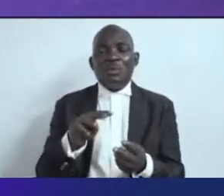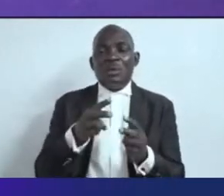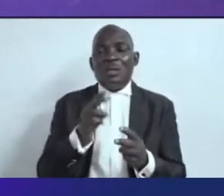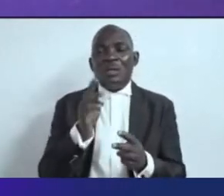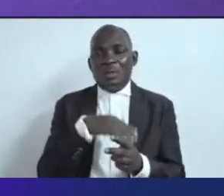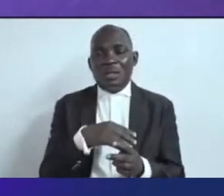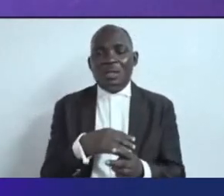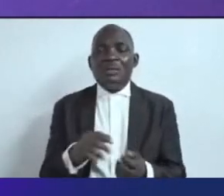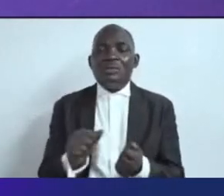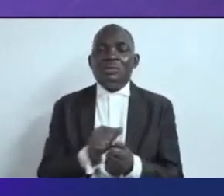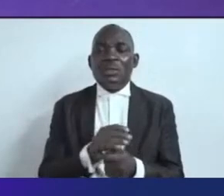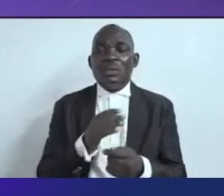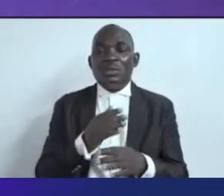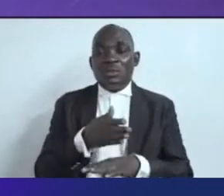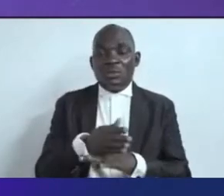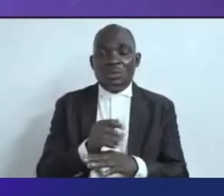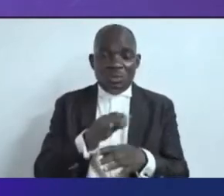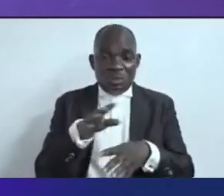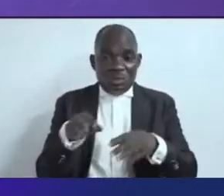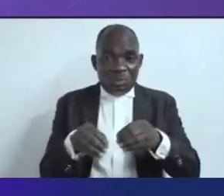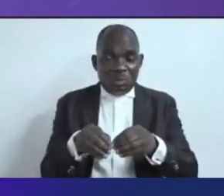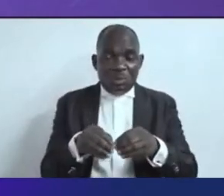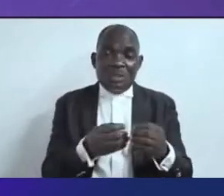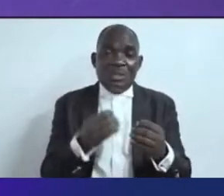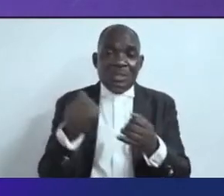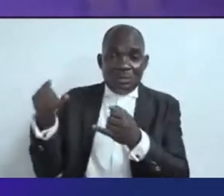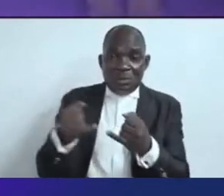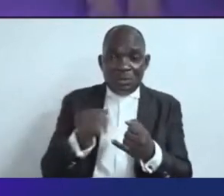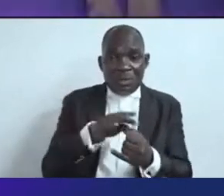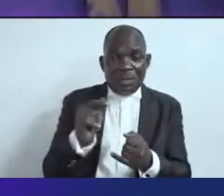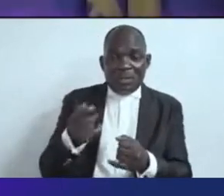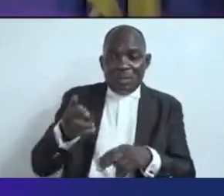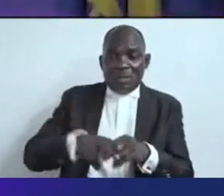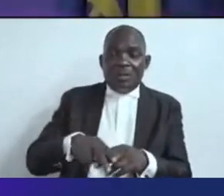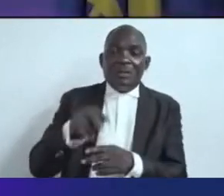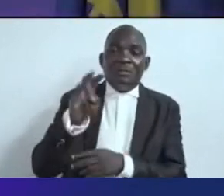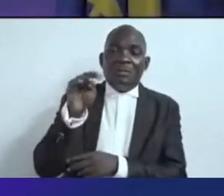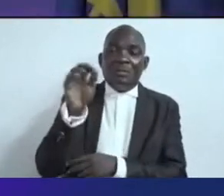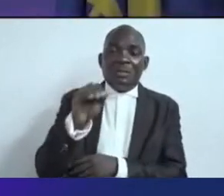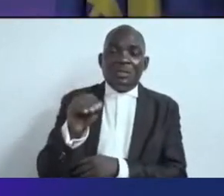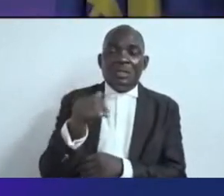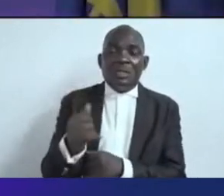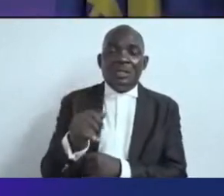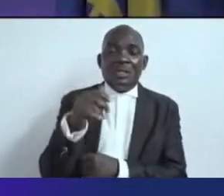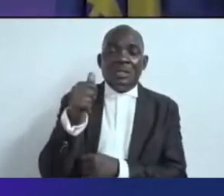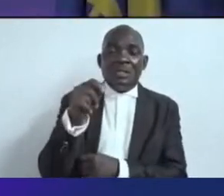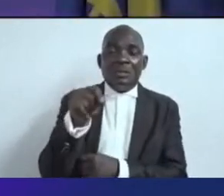conditions. The total import bill increased by 14% to